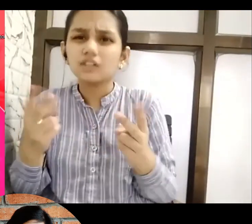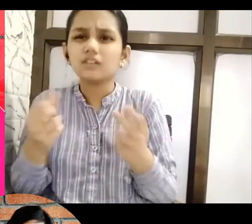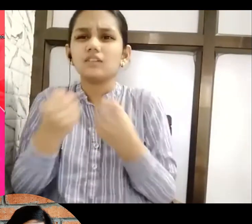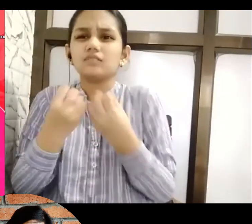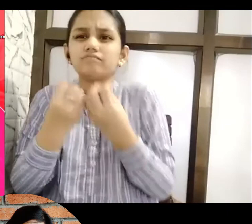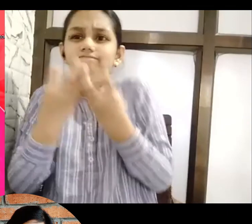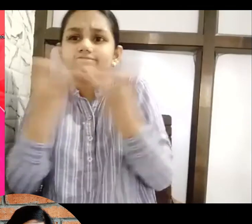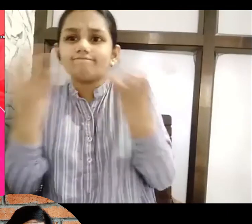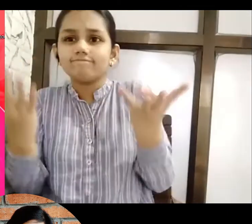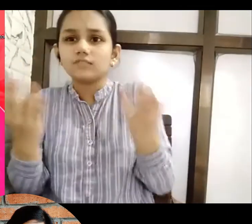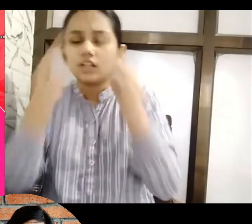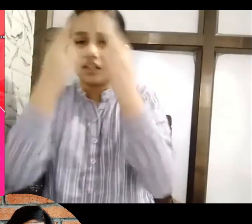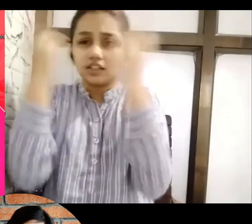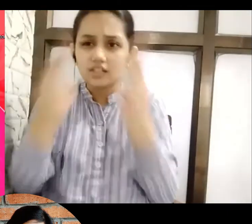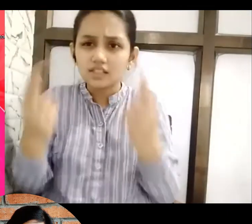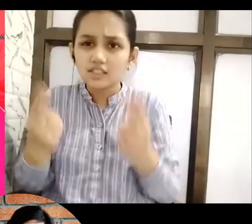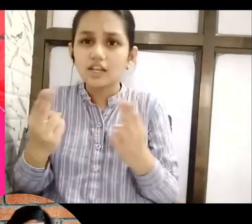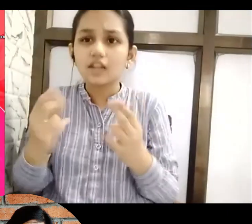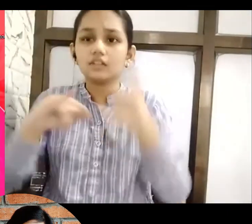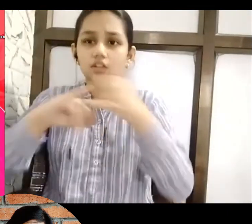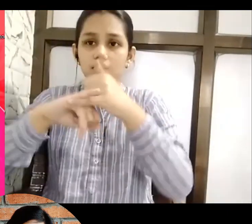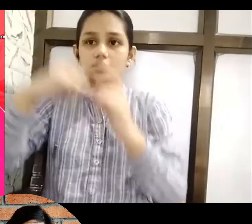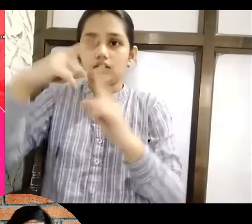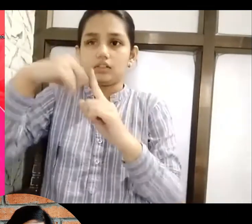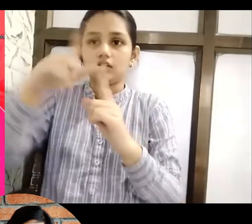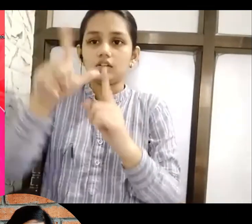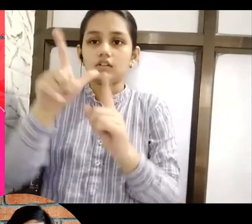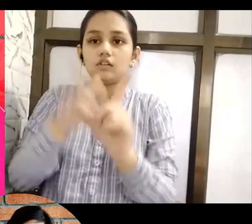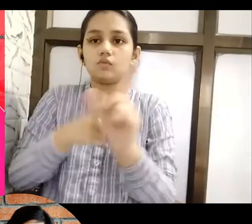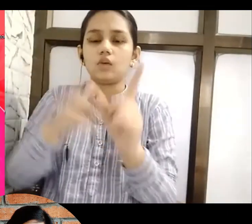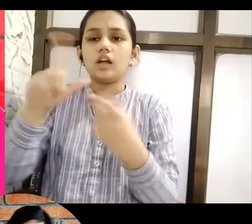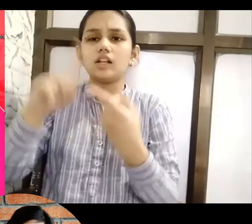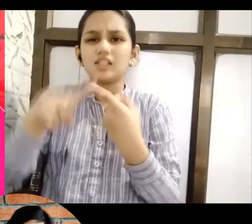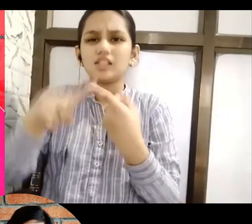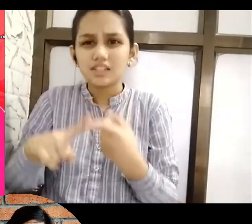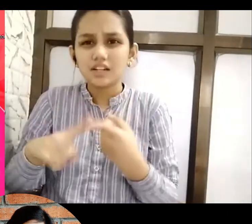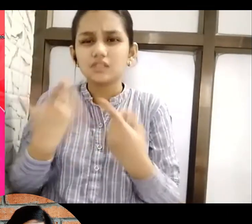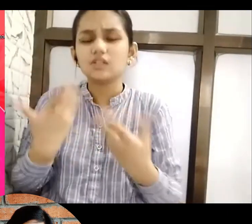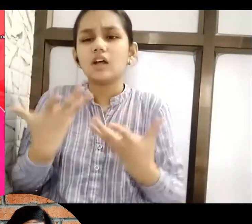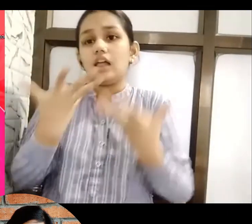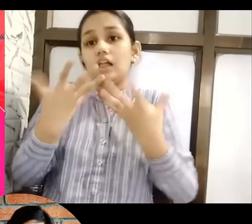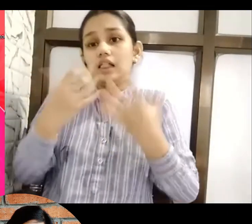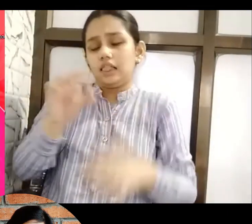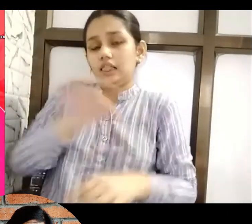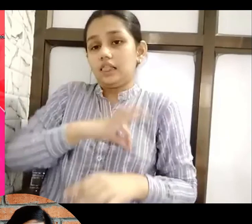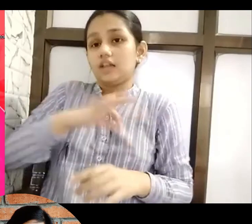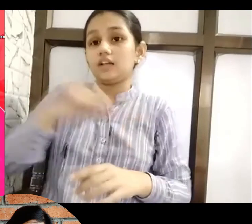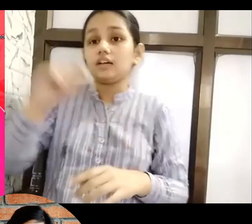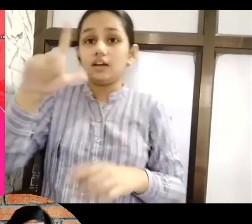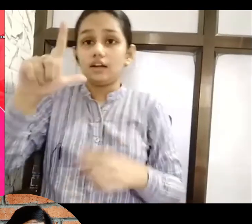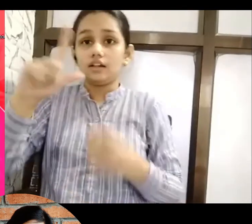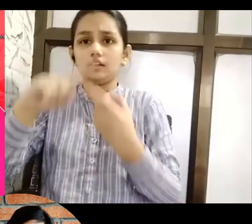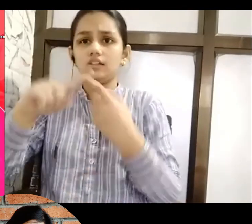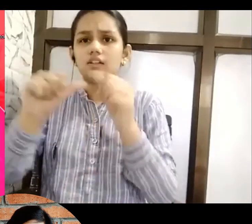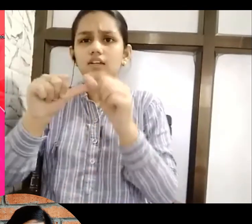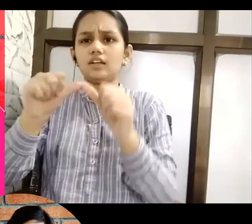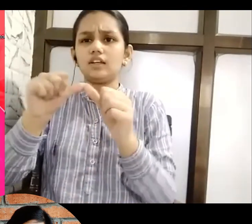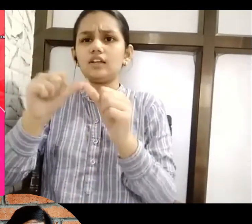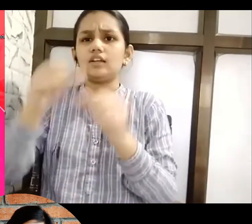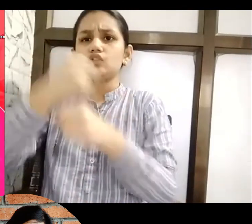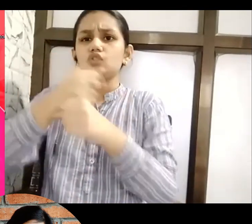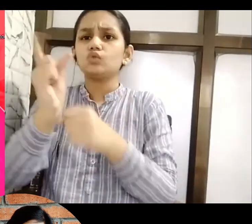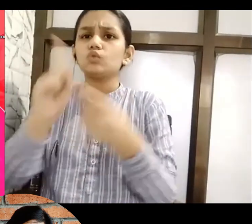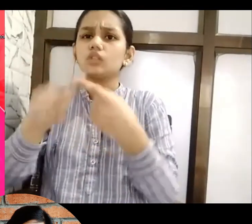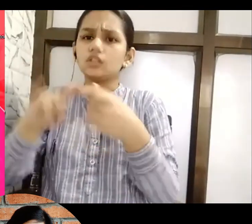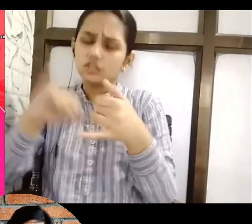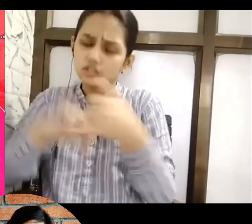other handwriting. I am very fond of League Spartan, so I am using League Spartan. So fonts are